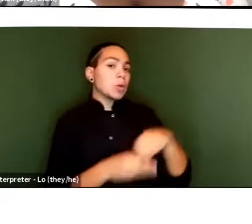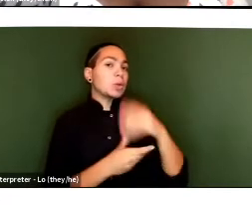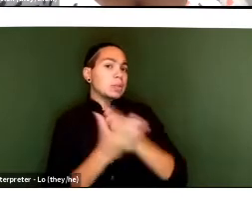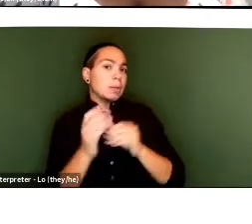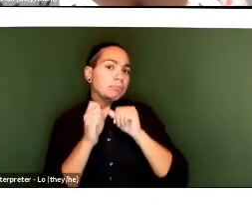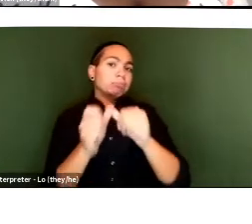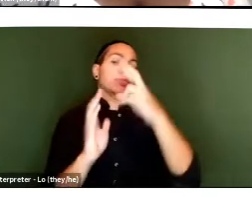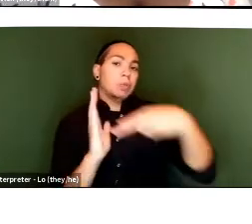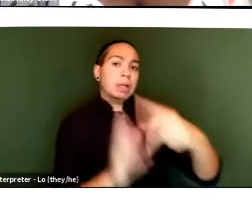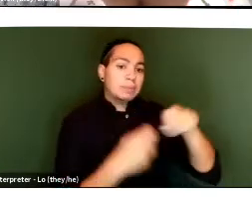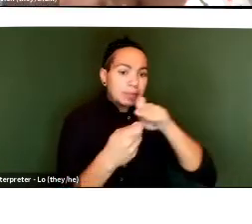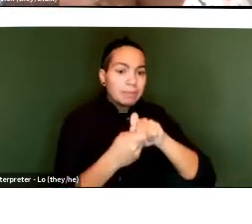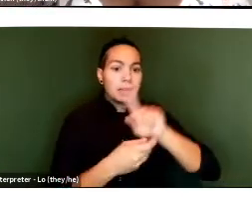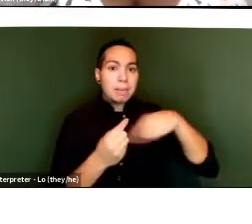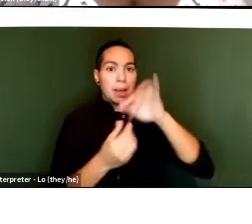that specifically.